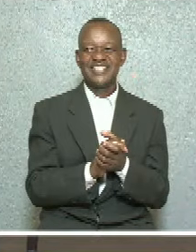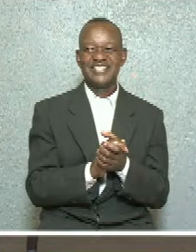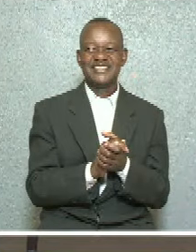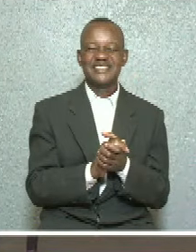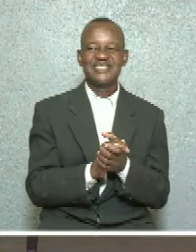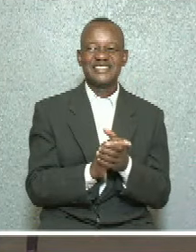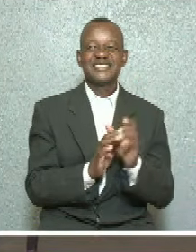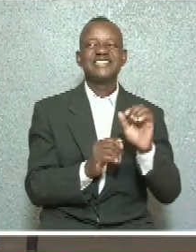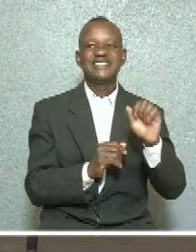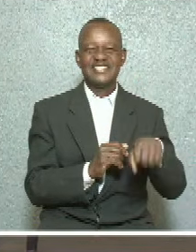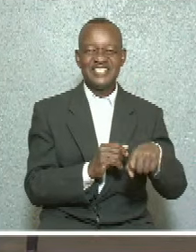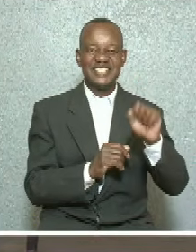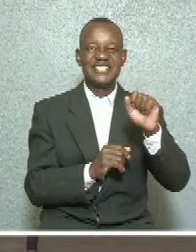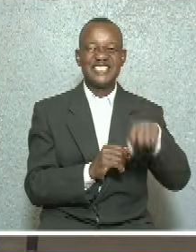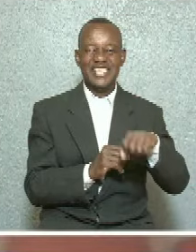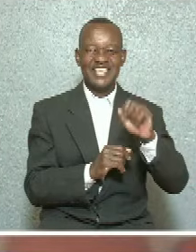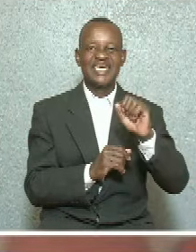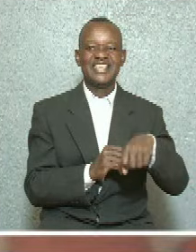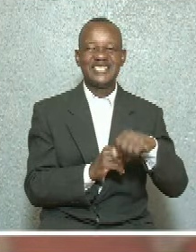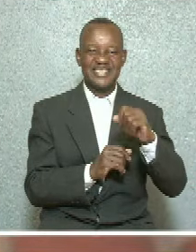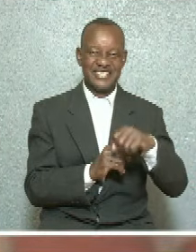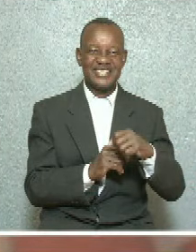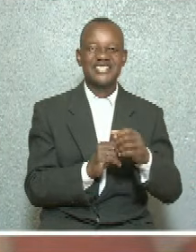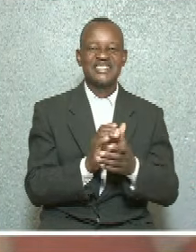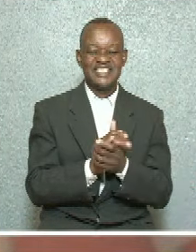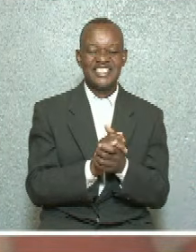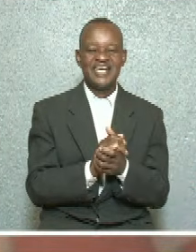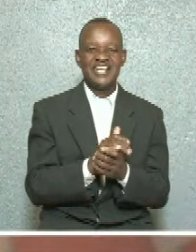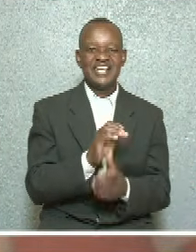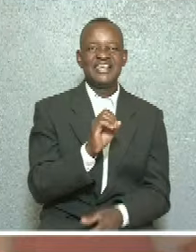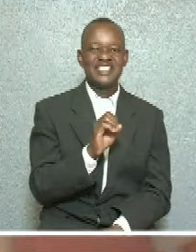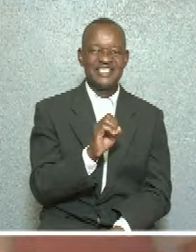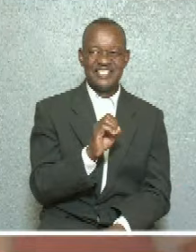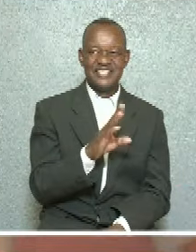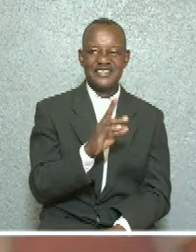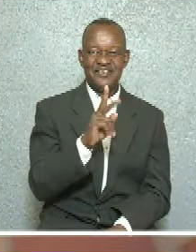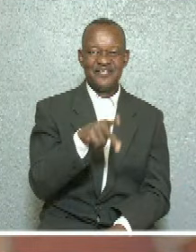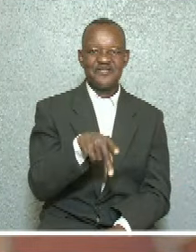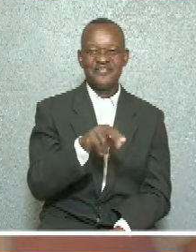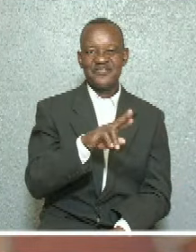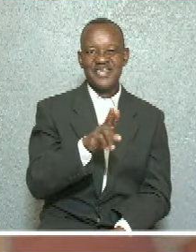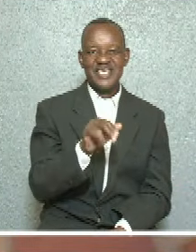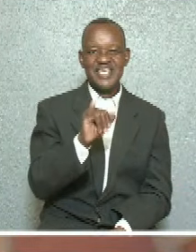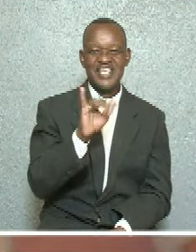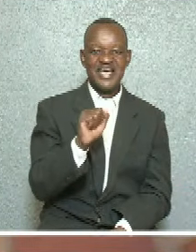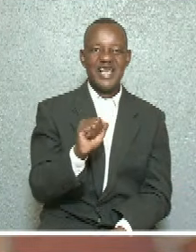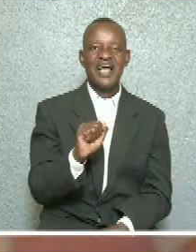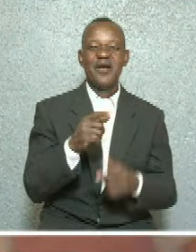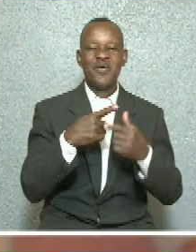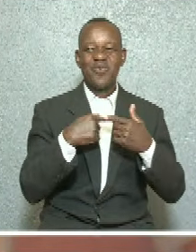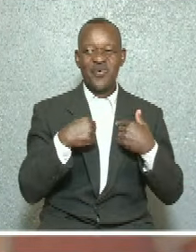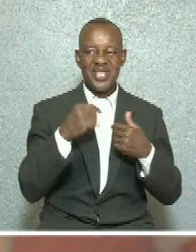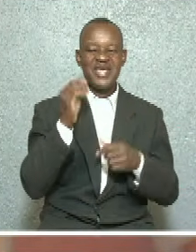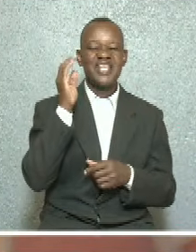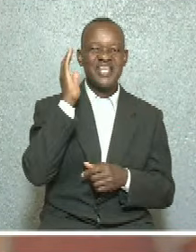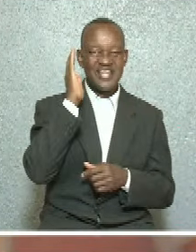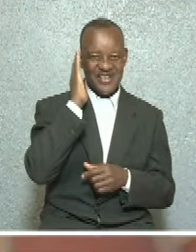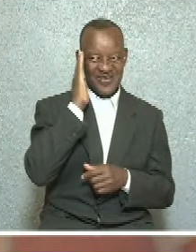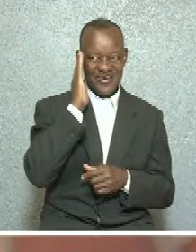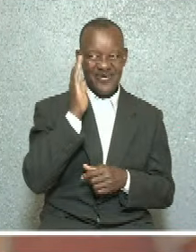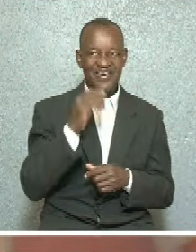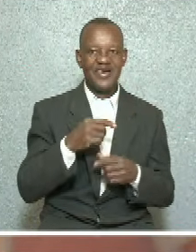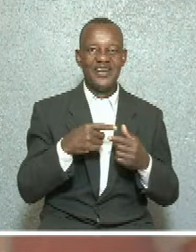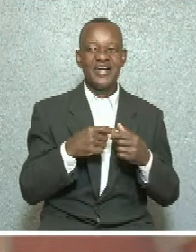Yes, that's the Sophia we know. So I'm informed that the minister has arrived. So I